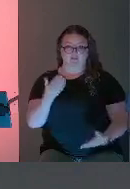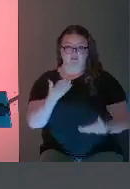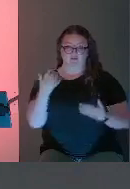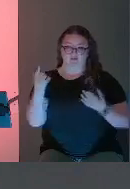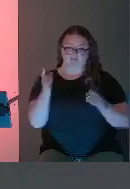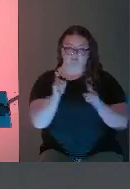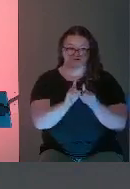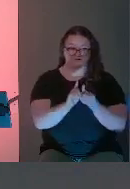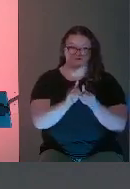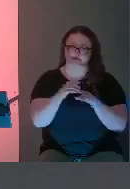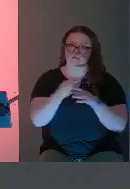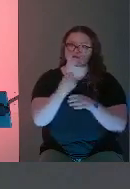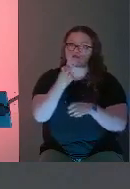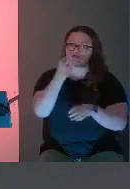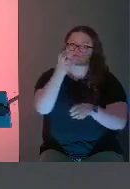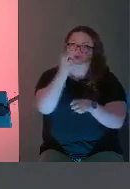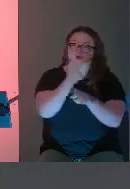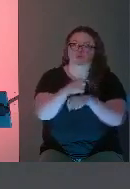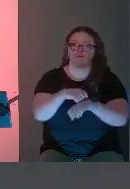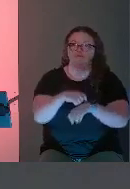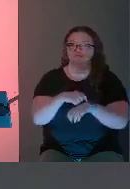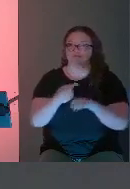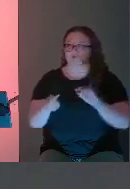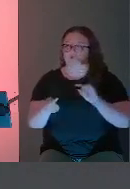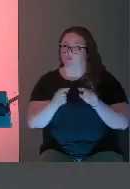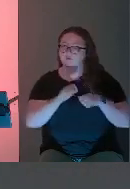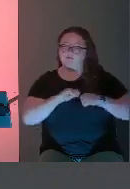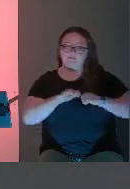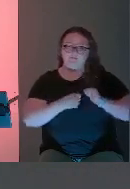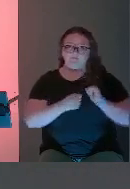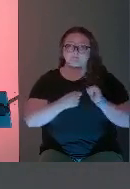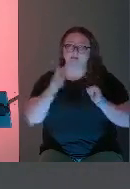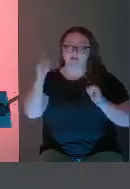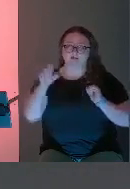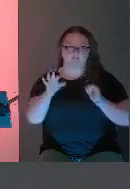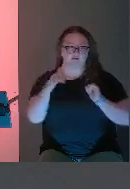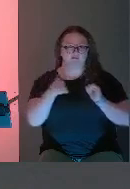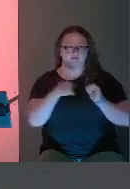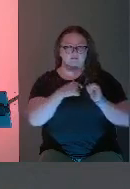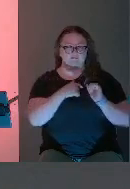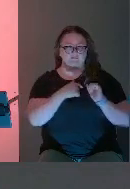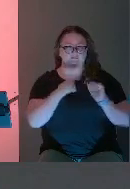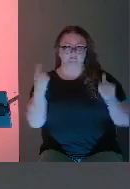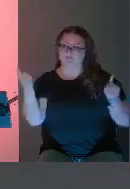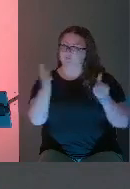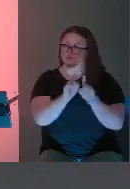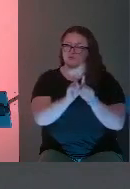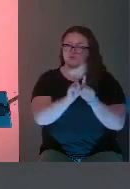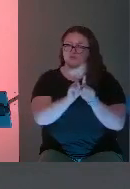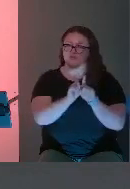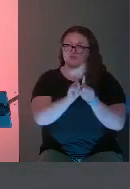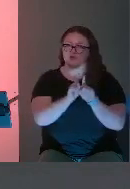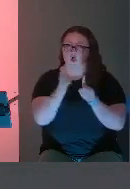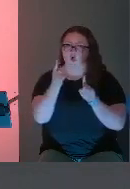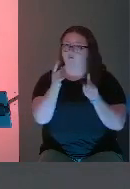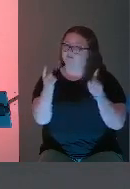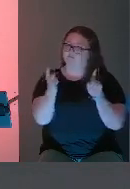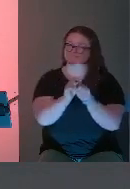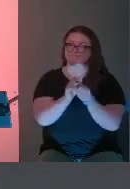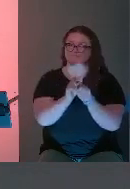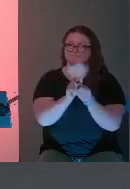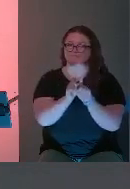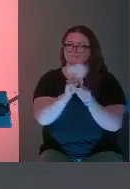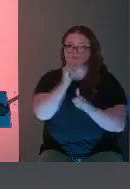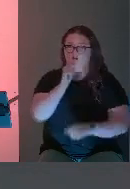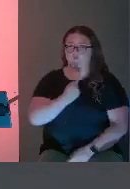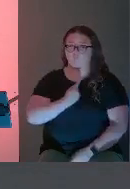and he finds us in our hurt and our pain, and he doesn't make us go through it alone. And even when we run, he